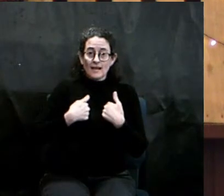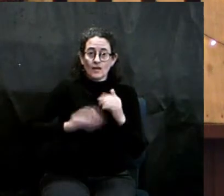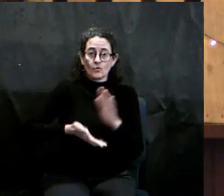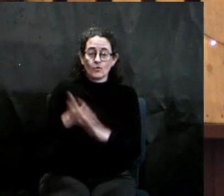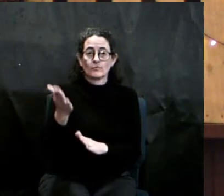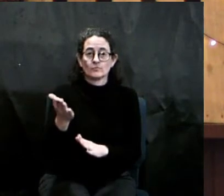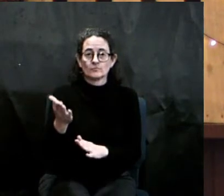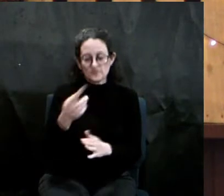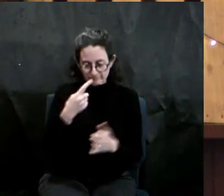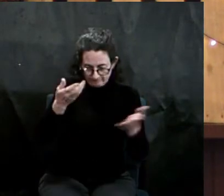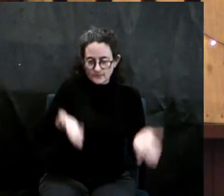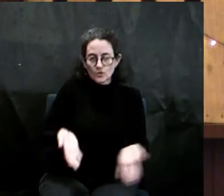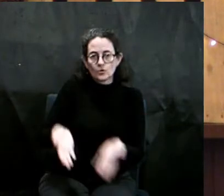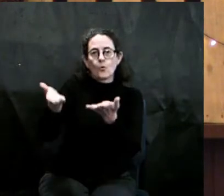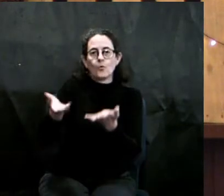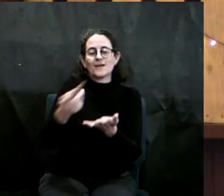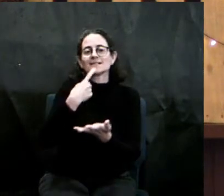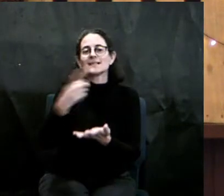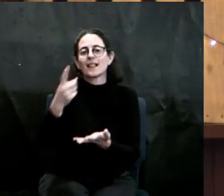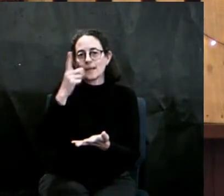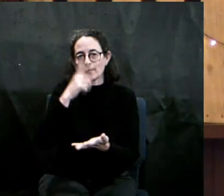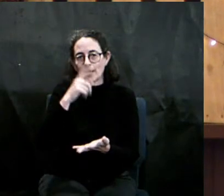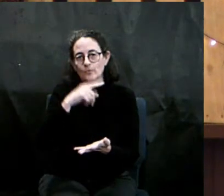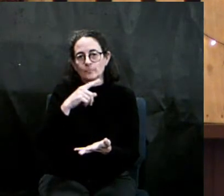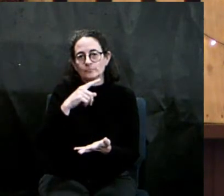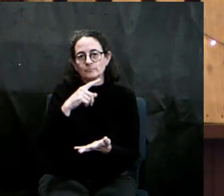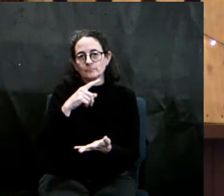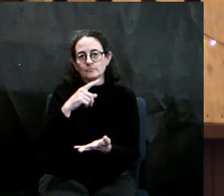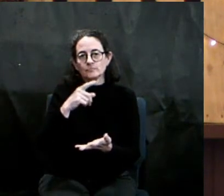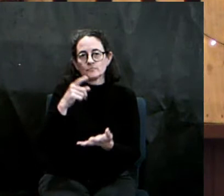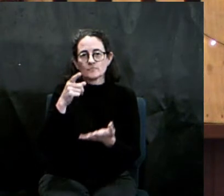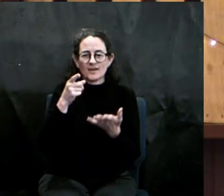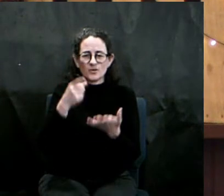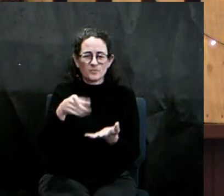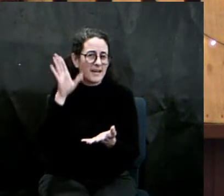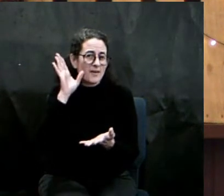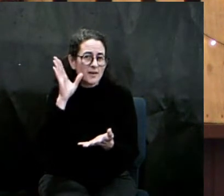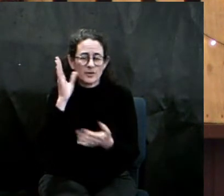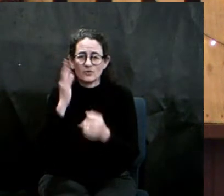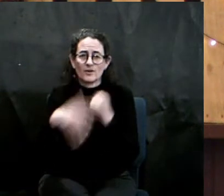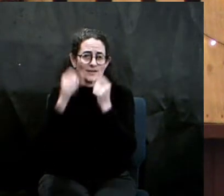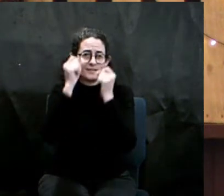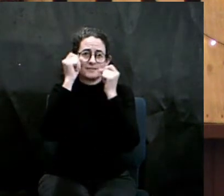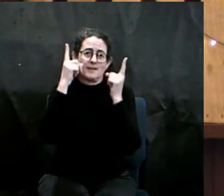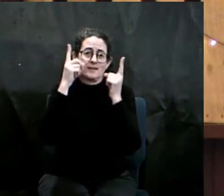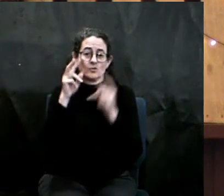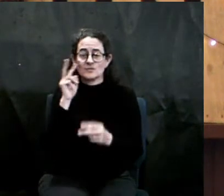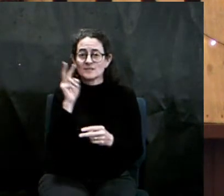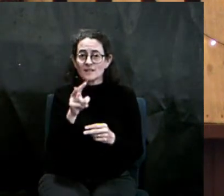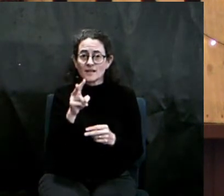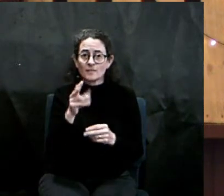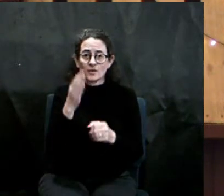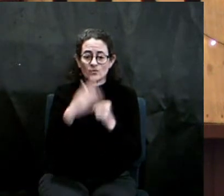He said, go and tell this people, be ever hearing but never understanding, be ever seeing but